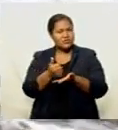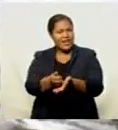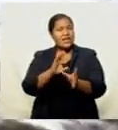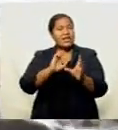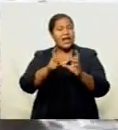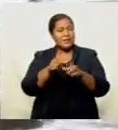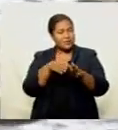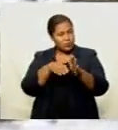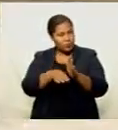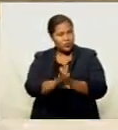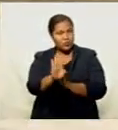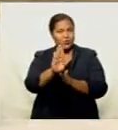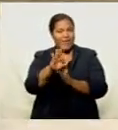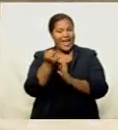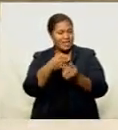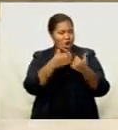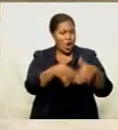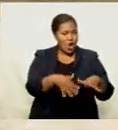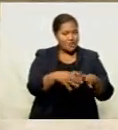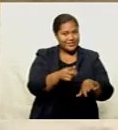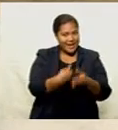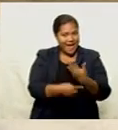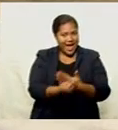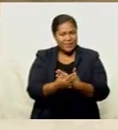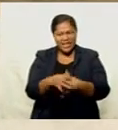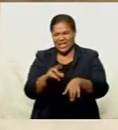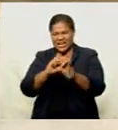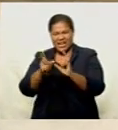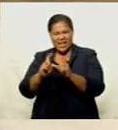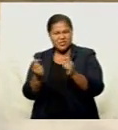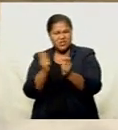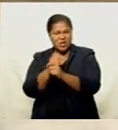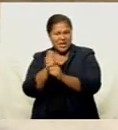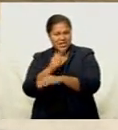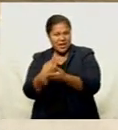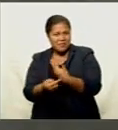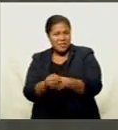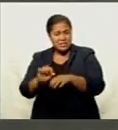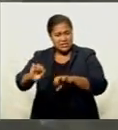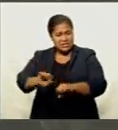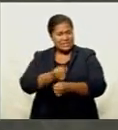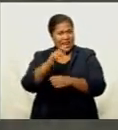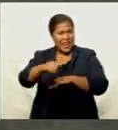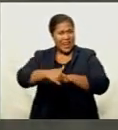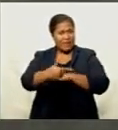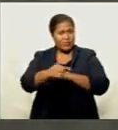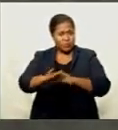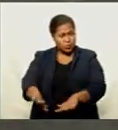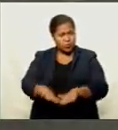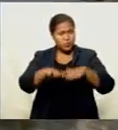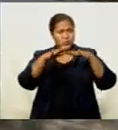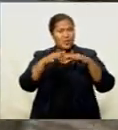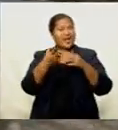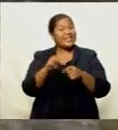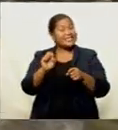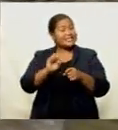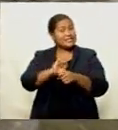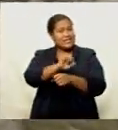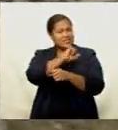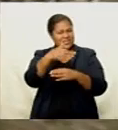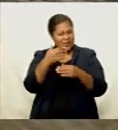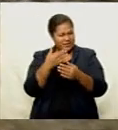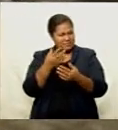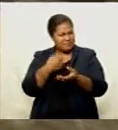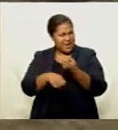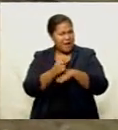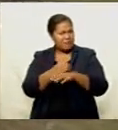extreme biodiversity loss, frequent and intense weather events, and sea level rise are setting back socio-economic progress that have